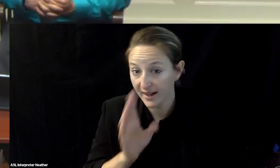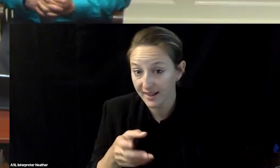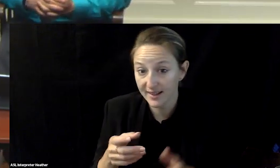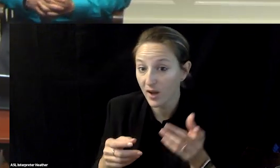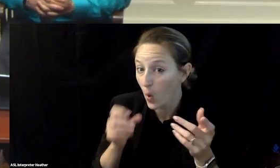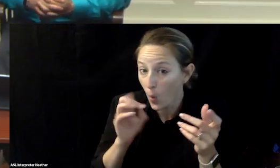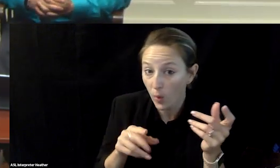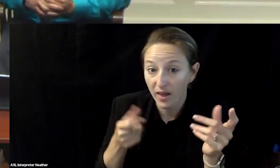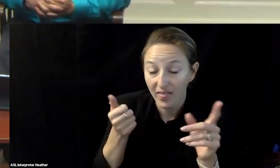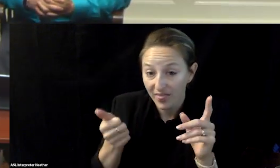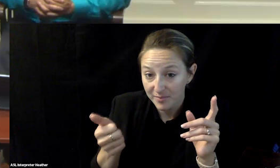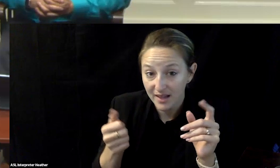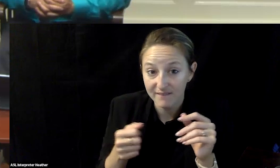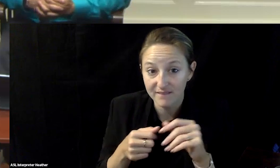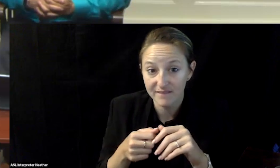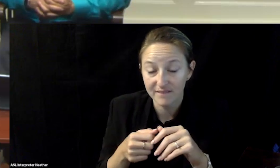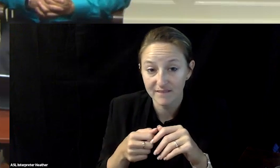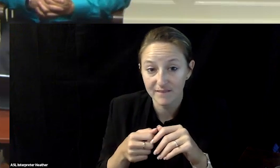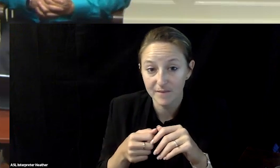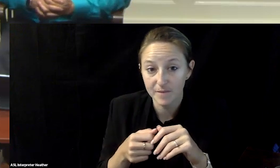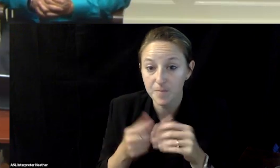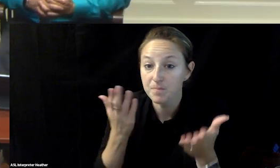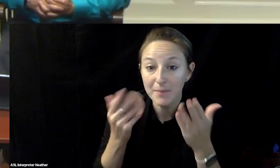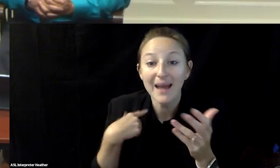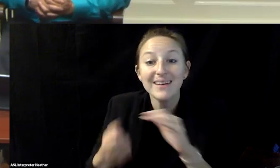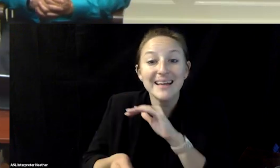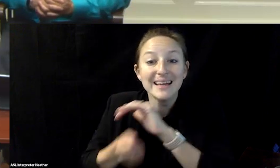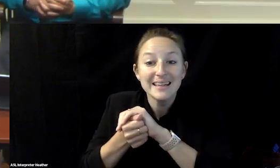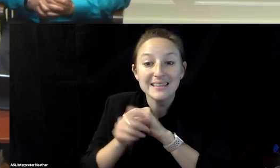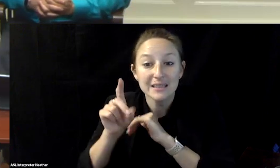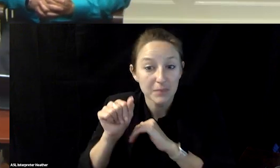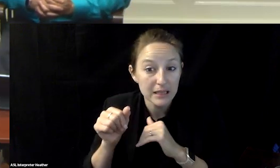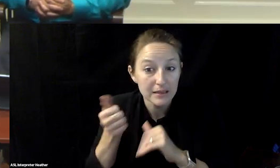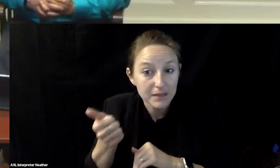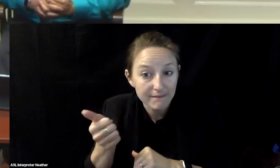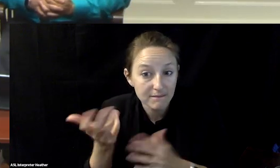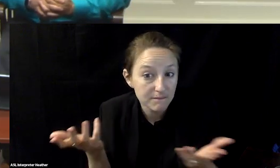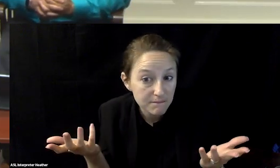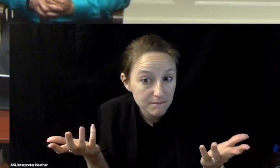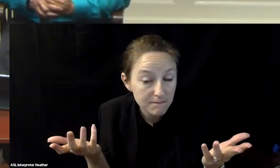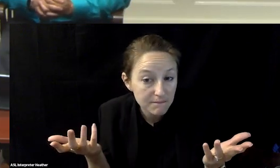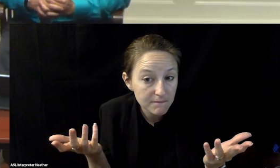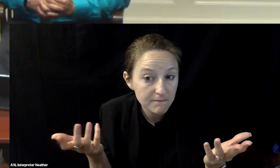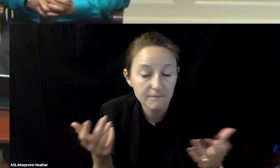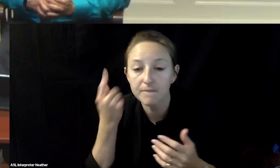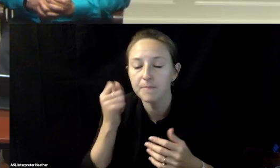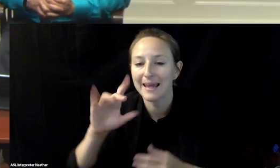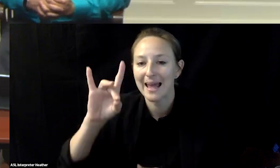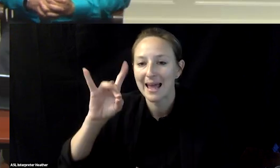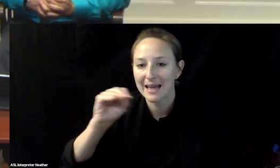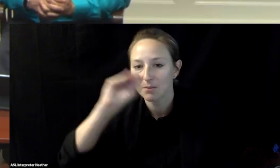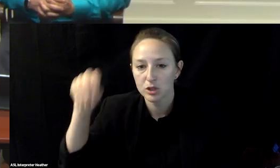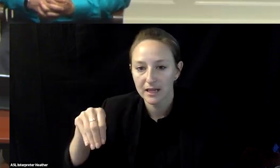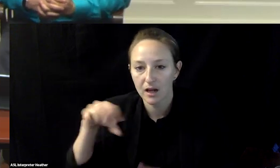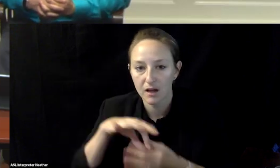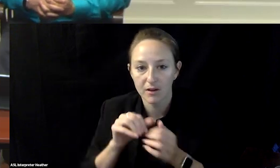or they frankly may have a non-visible disability or impairment themselves. Yeah. 80% of folks